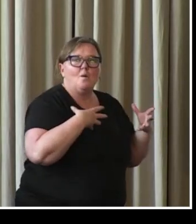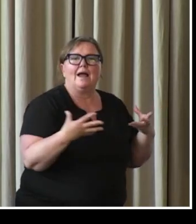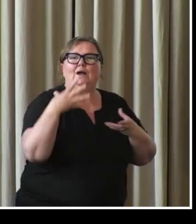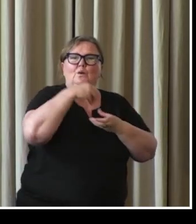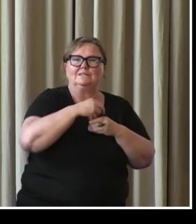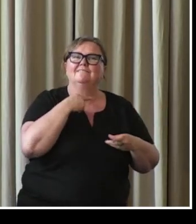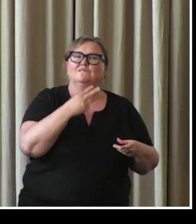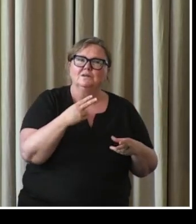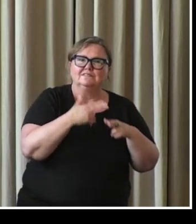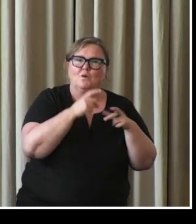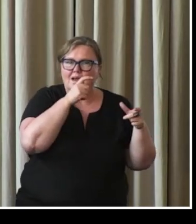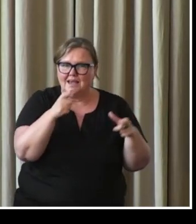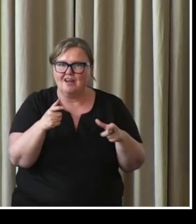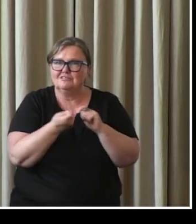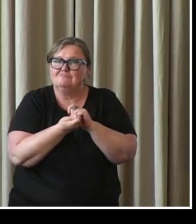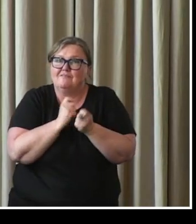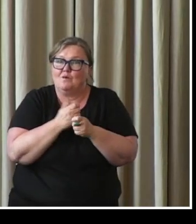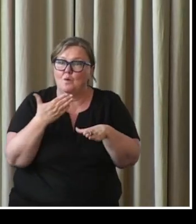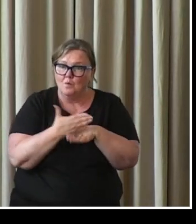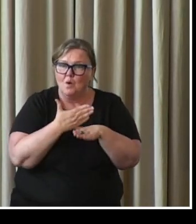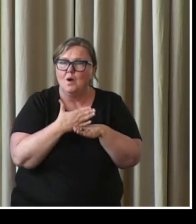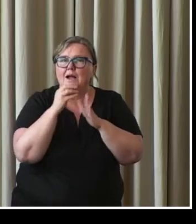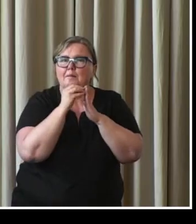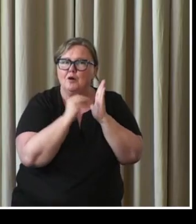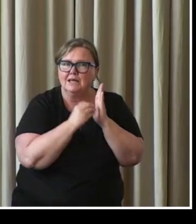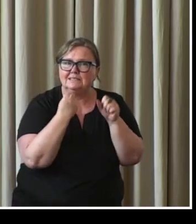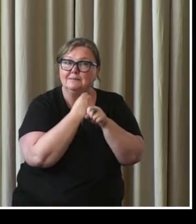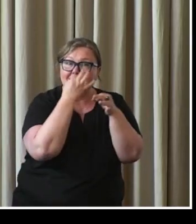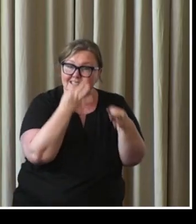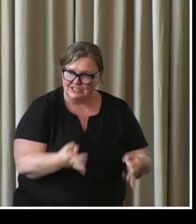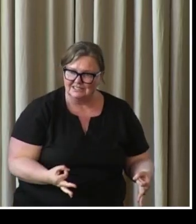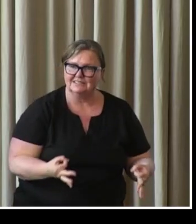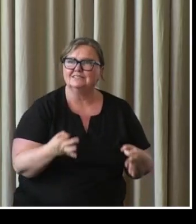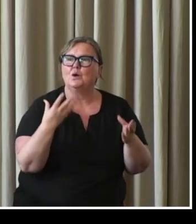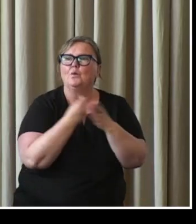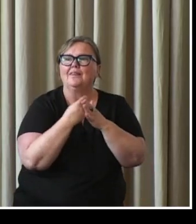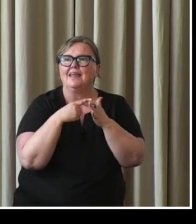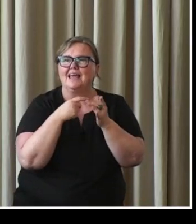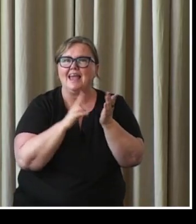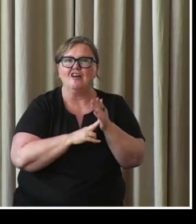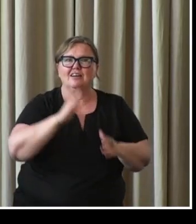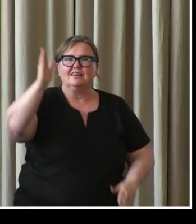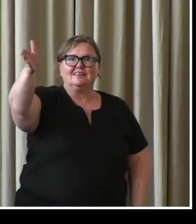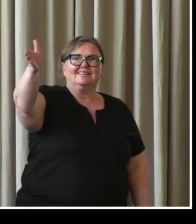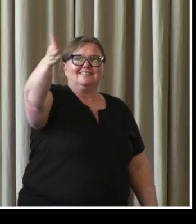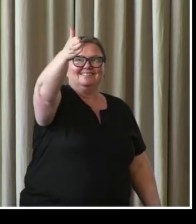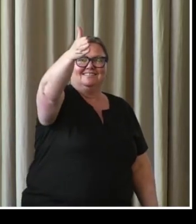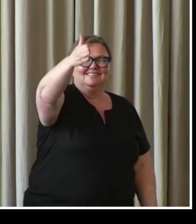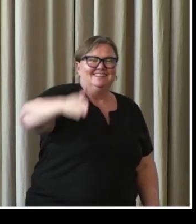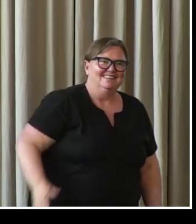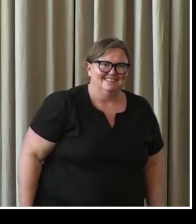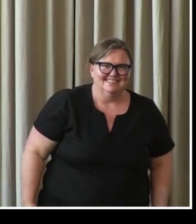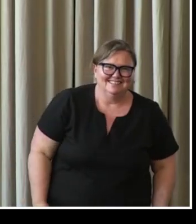of the voices of carers in reform work and policy and decision making, that's going to be with Karen from the Queensland Mental Health